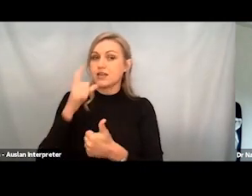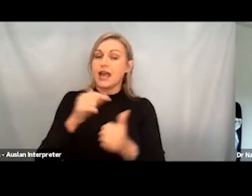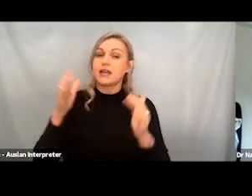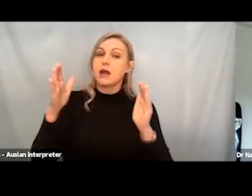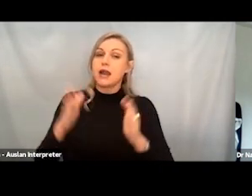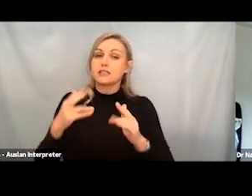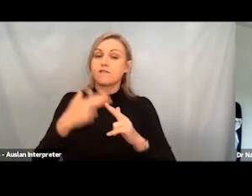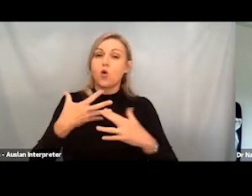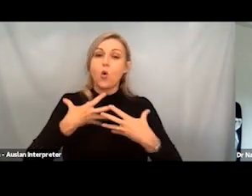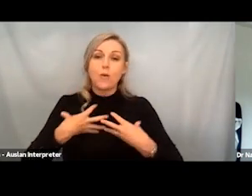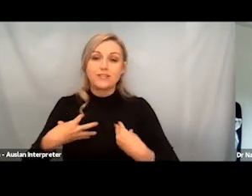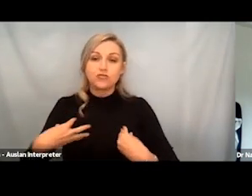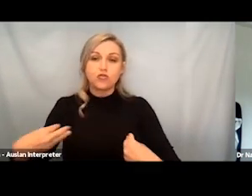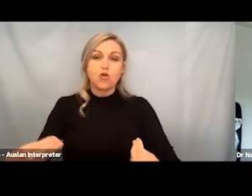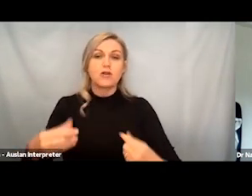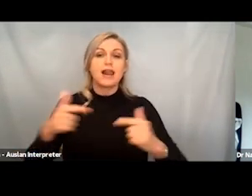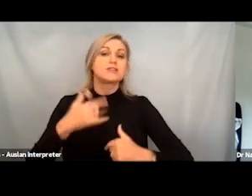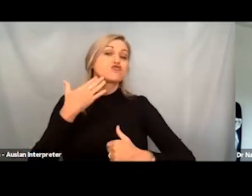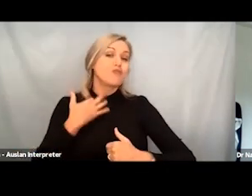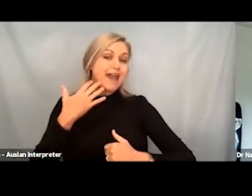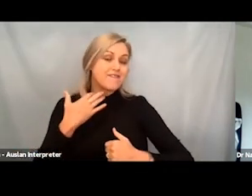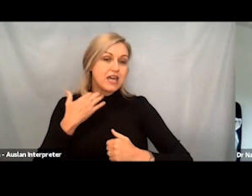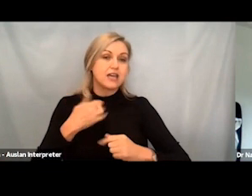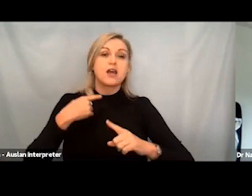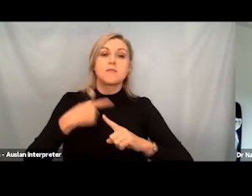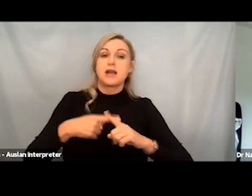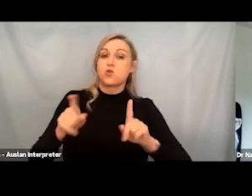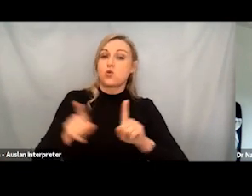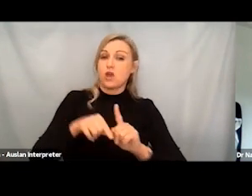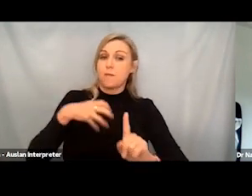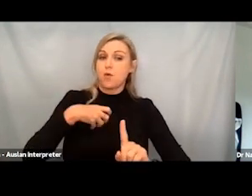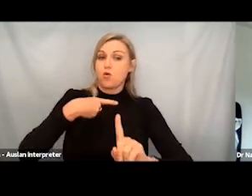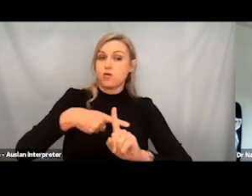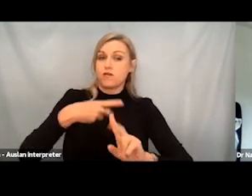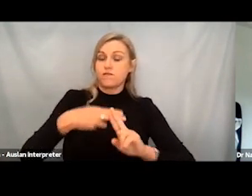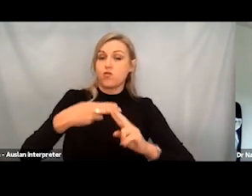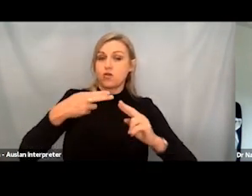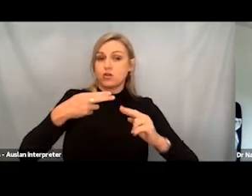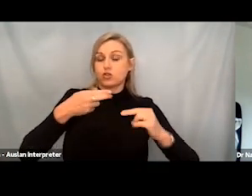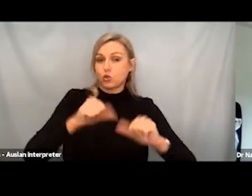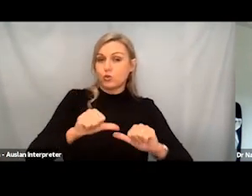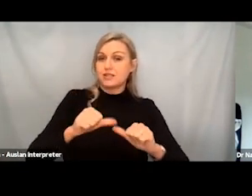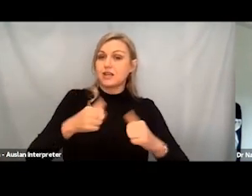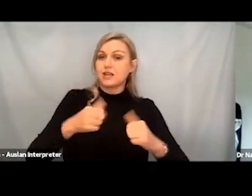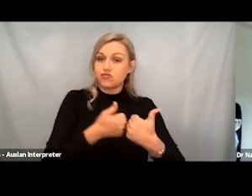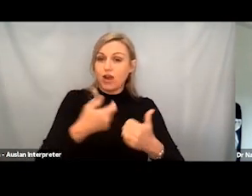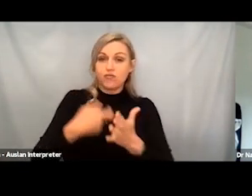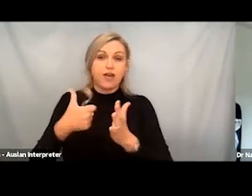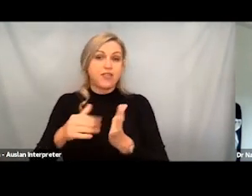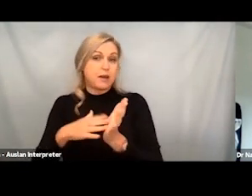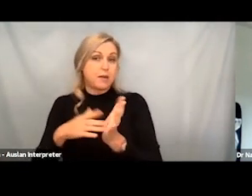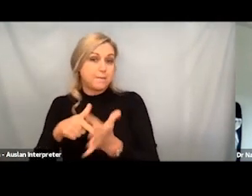craving, decrease the so-called positive reinforcing effects of using methamphetamine, and also provide a